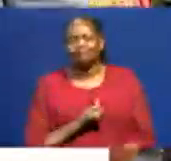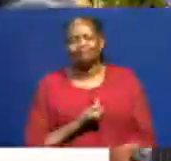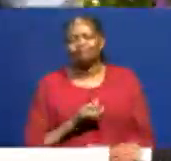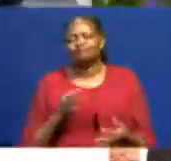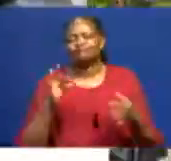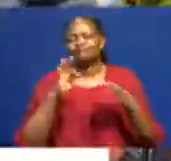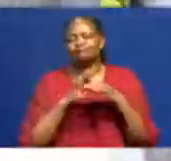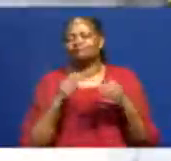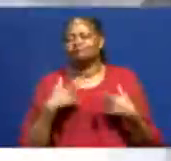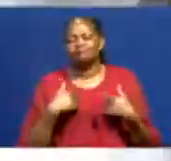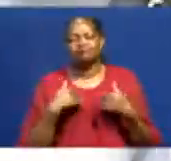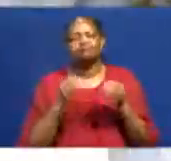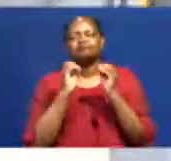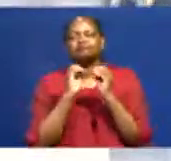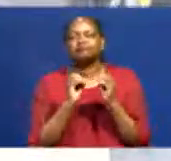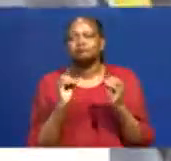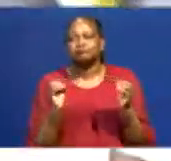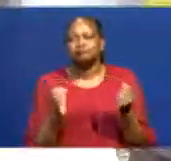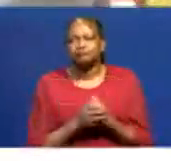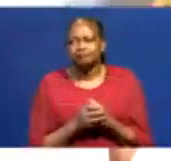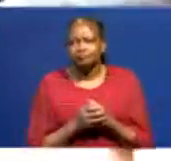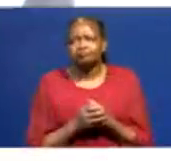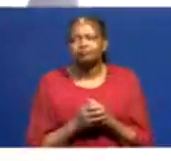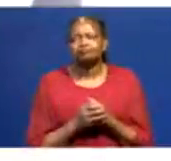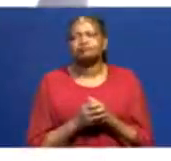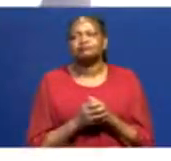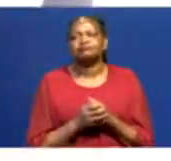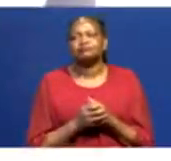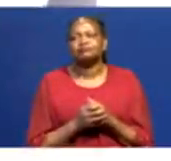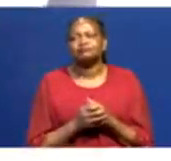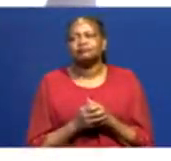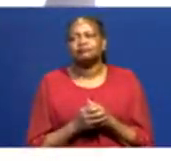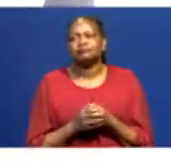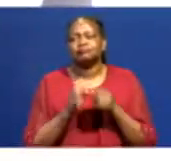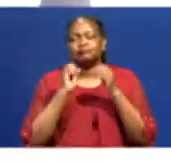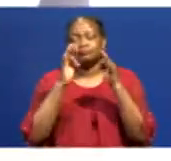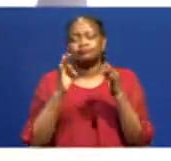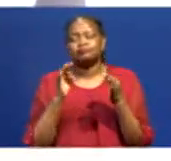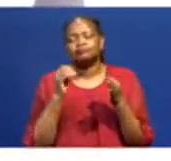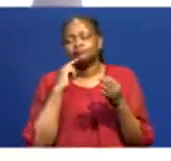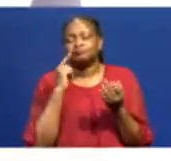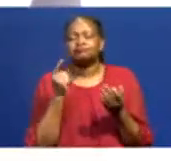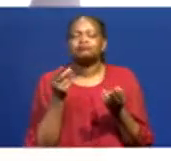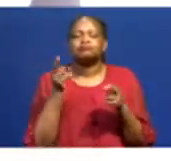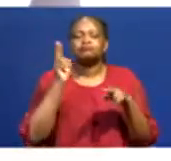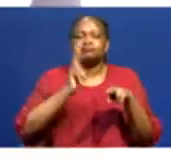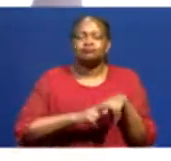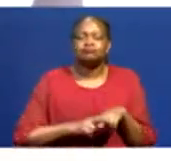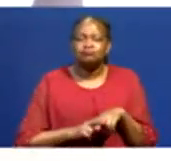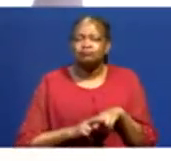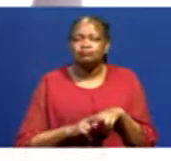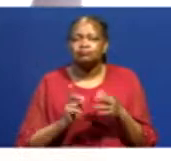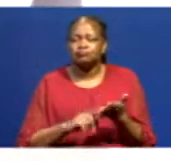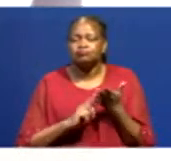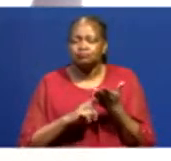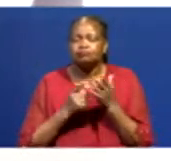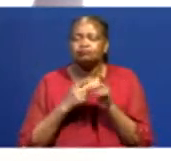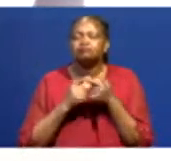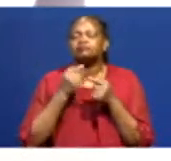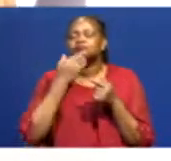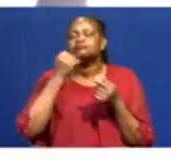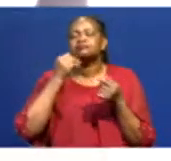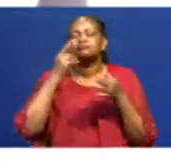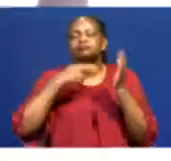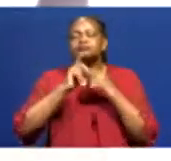any castigation of the talks by its members in public. Kama ni kusema tukae chini na tuheshimiane. Kama hakuna hiyo